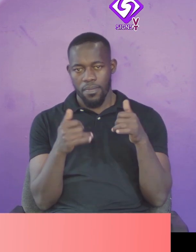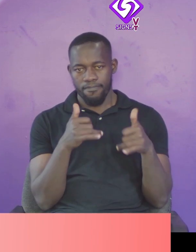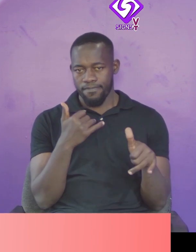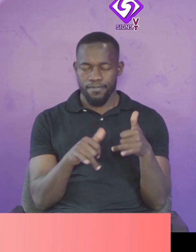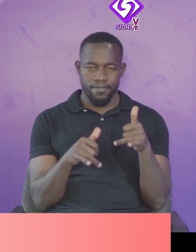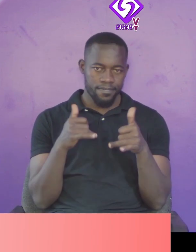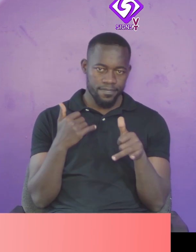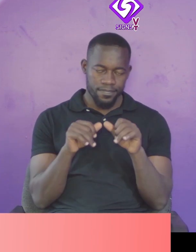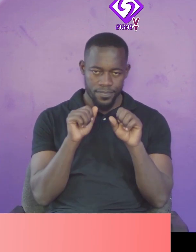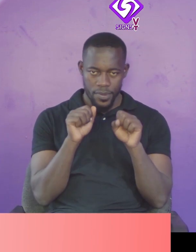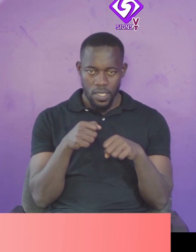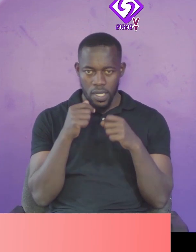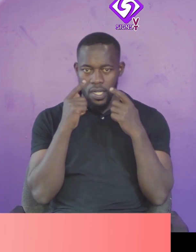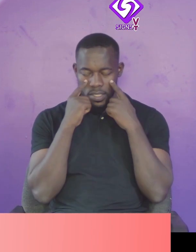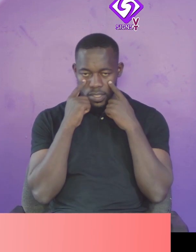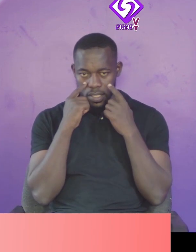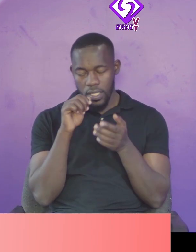that if